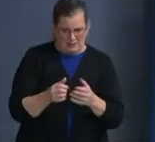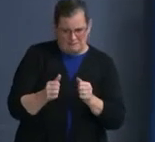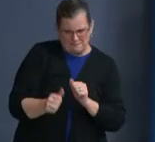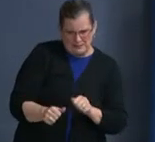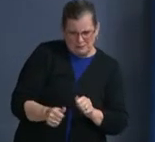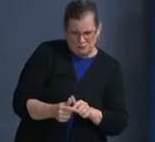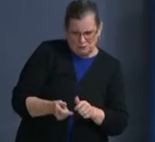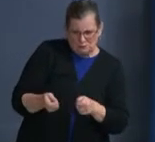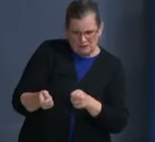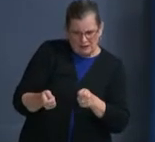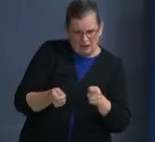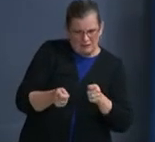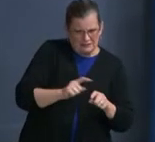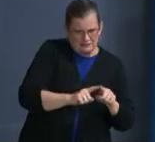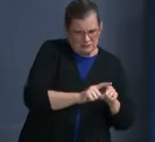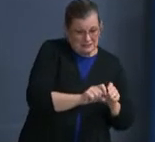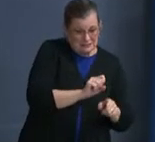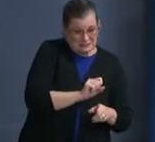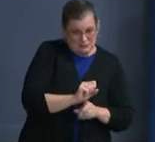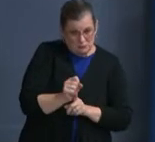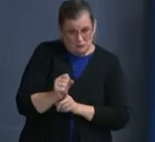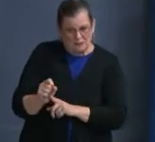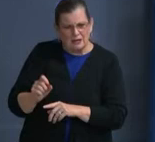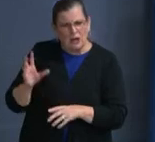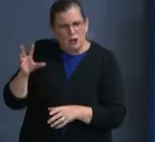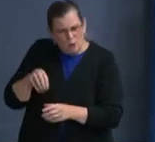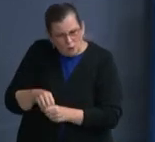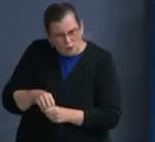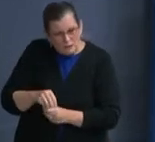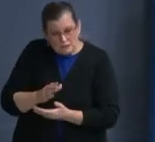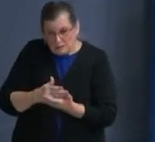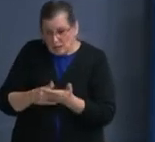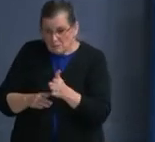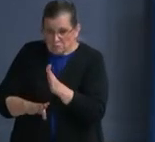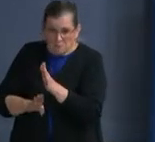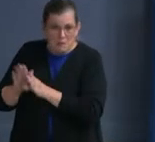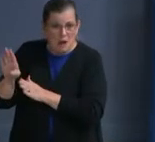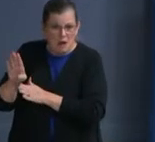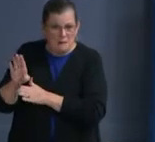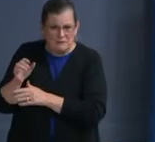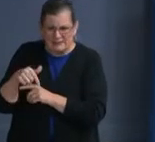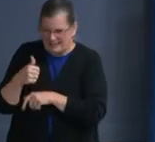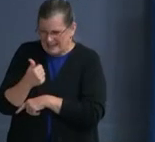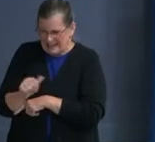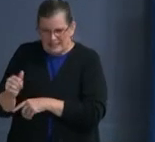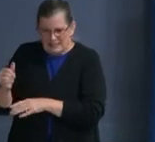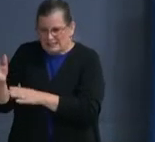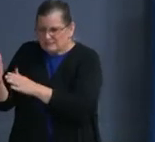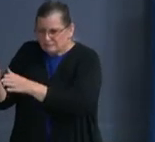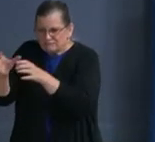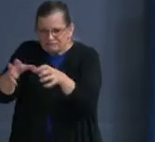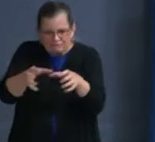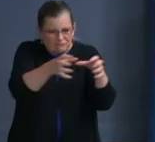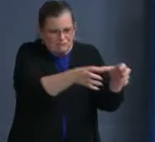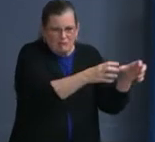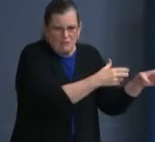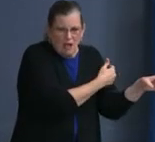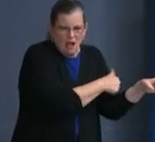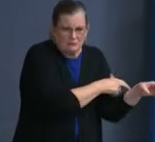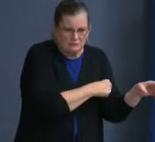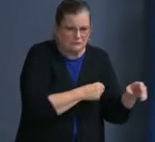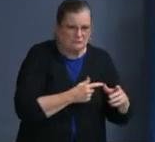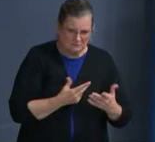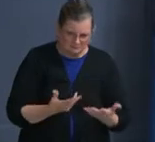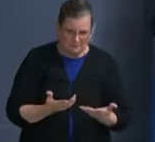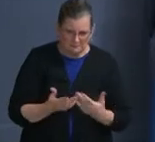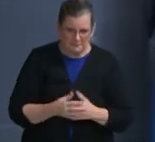capacity, including that sometimes surge capacity in an individual hospital since March.